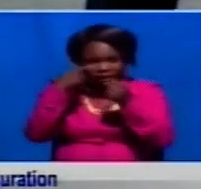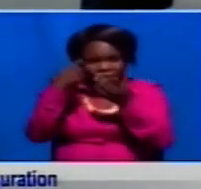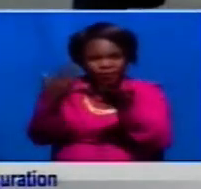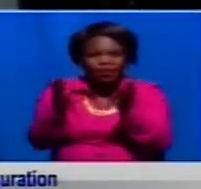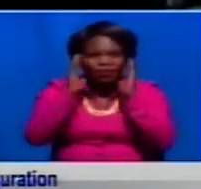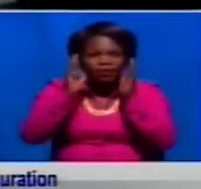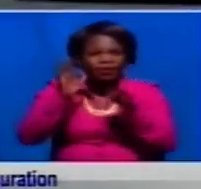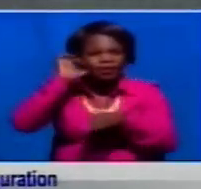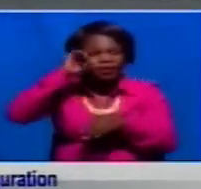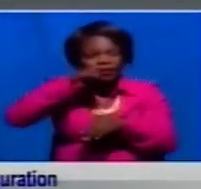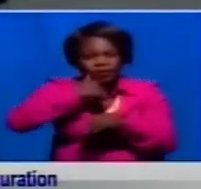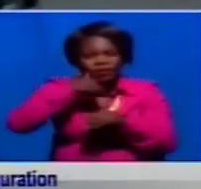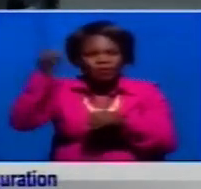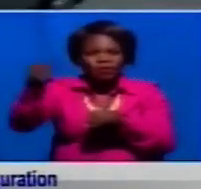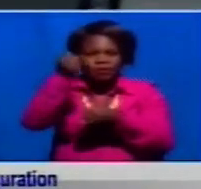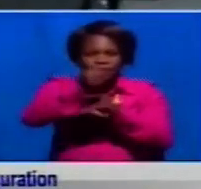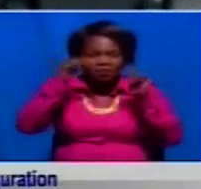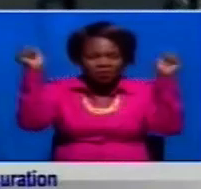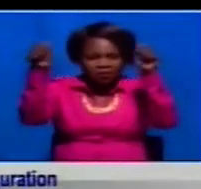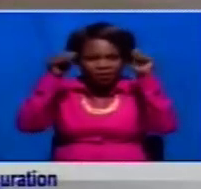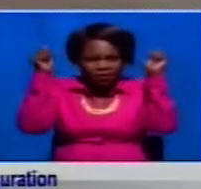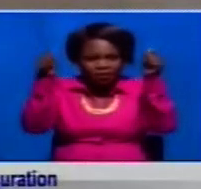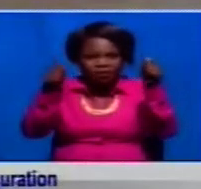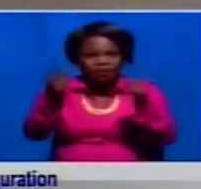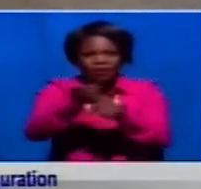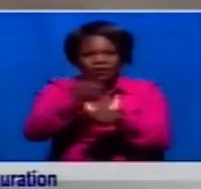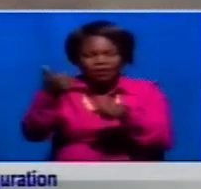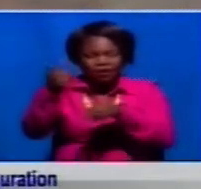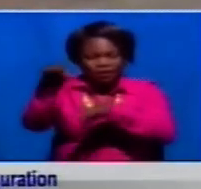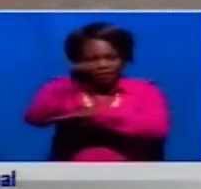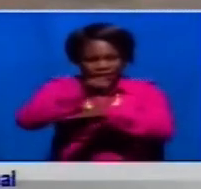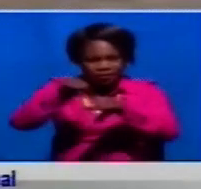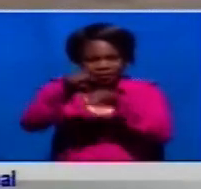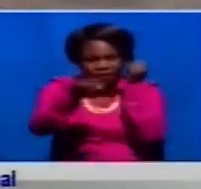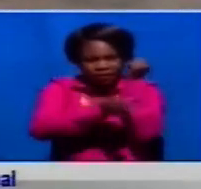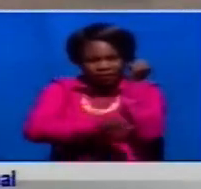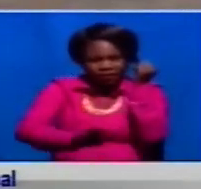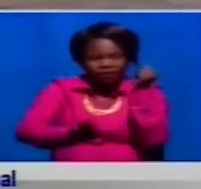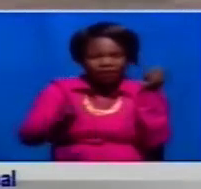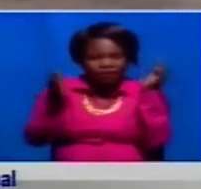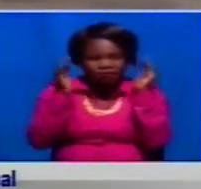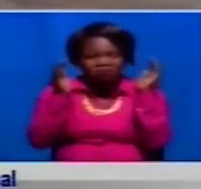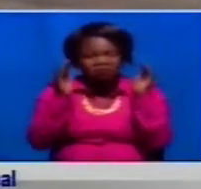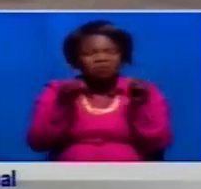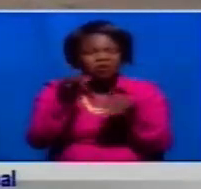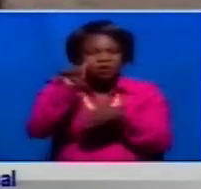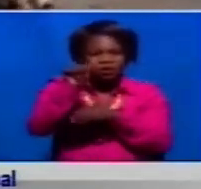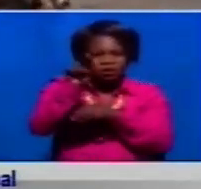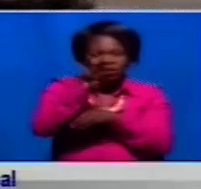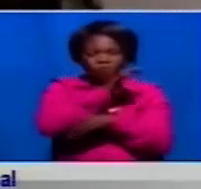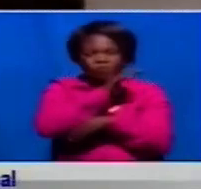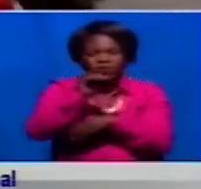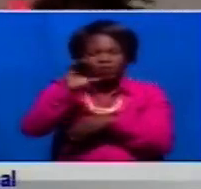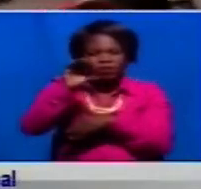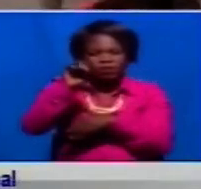attend tomorrow's inauguration ceremony. Other senior foreign dignitaries from SADC, AU and COMESA will also